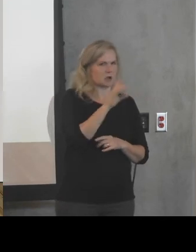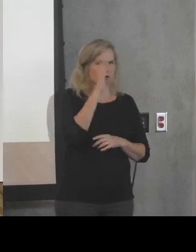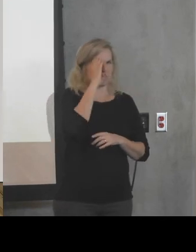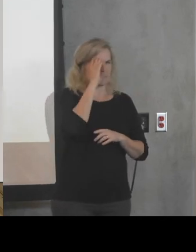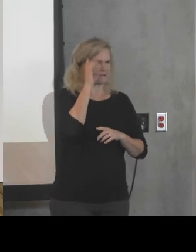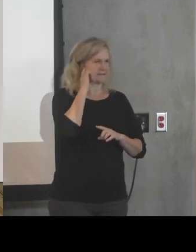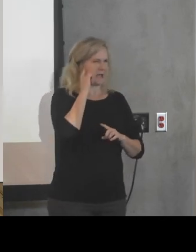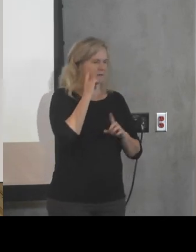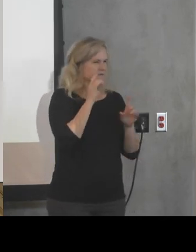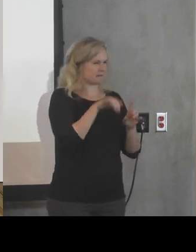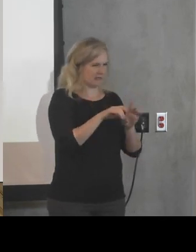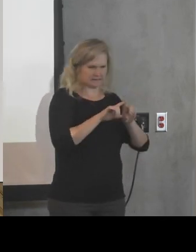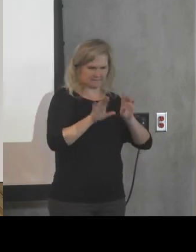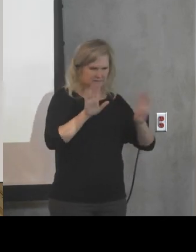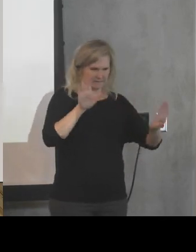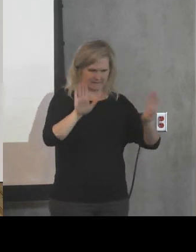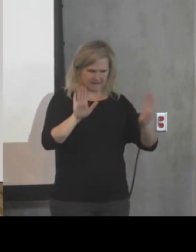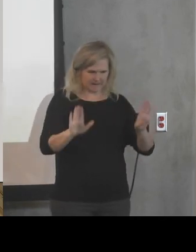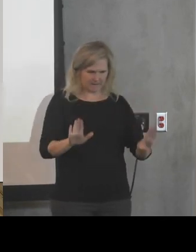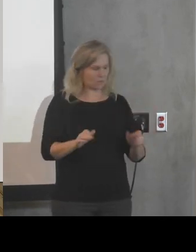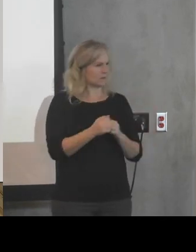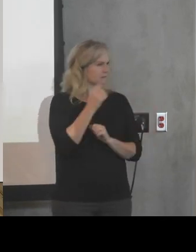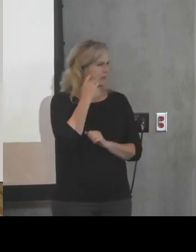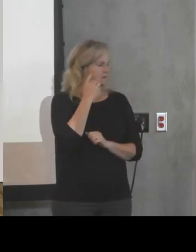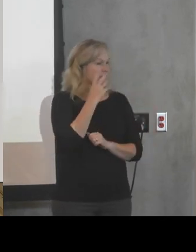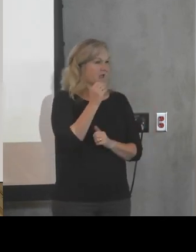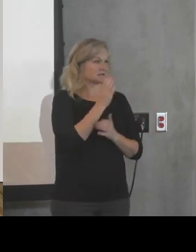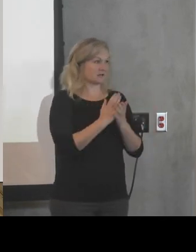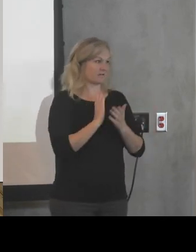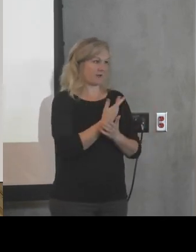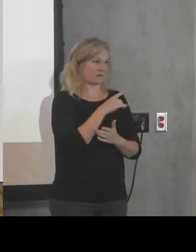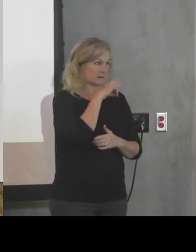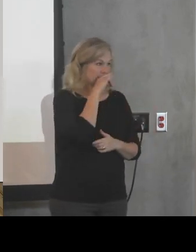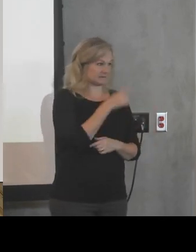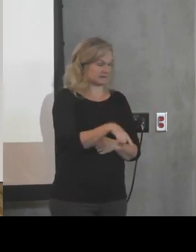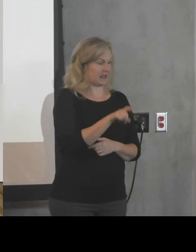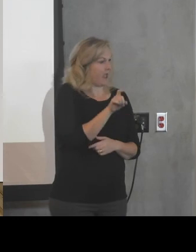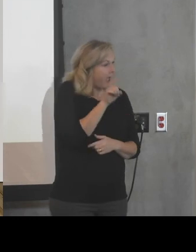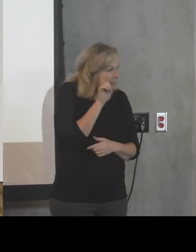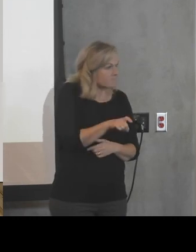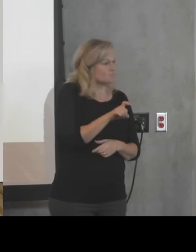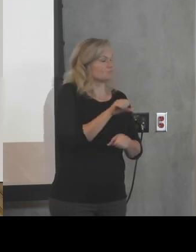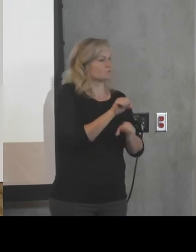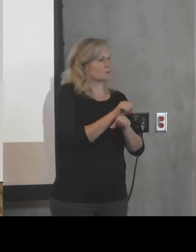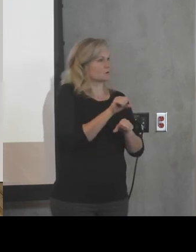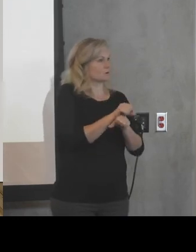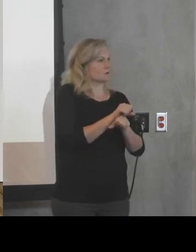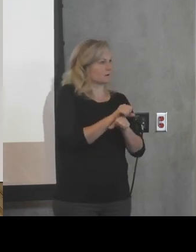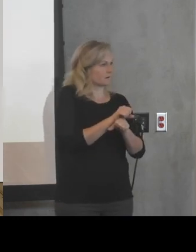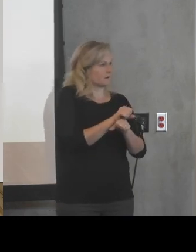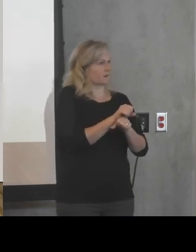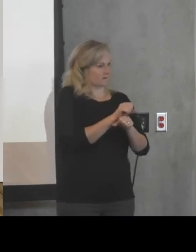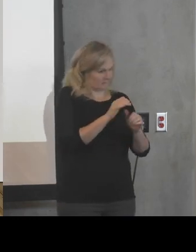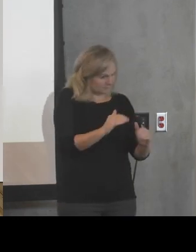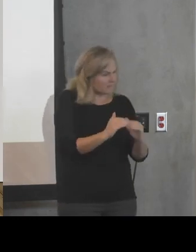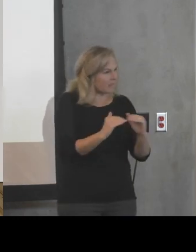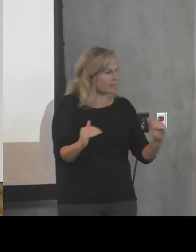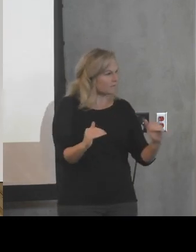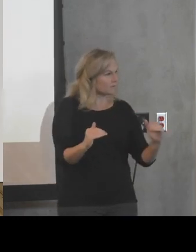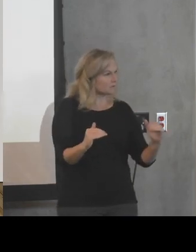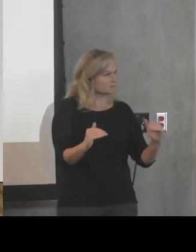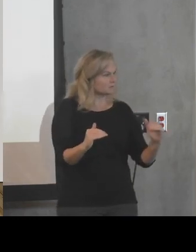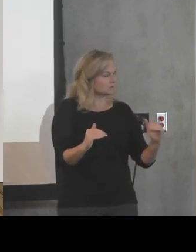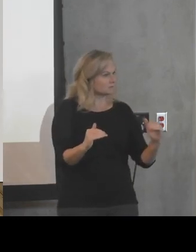the difference between sounds, and some of our kids need to work at that level.